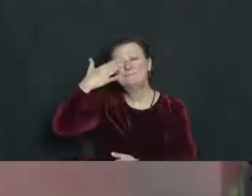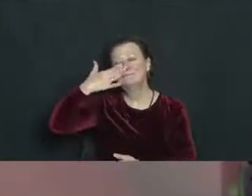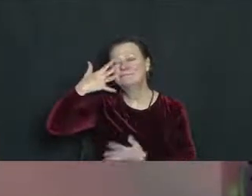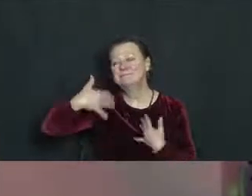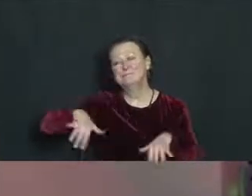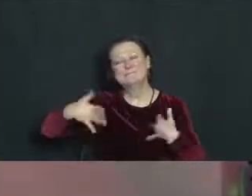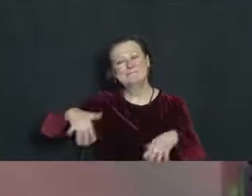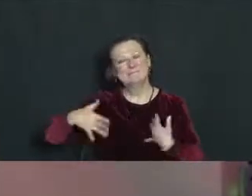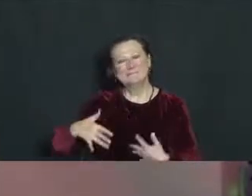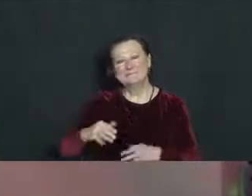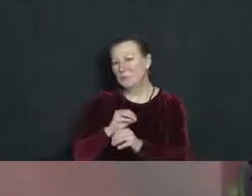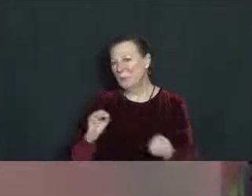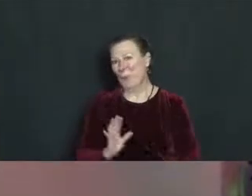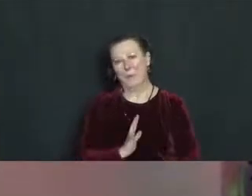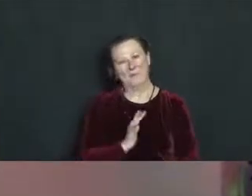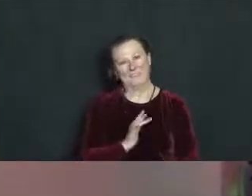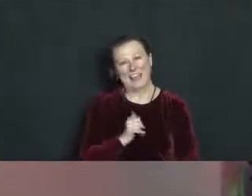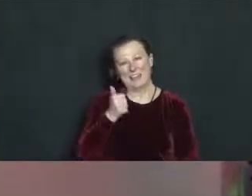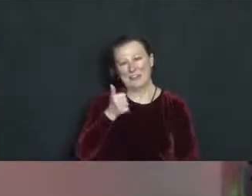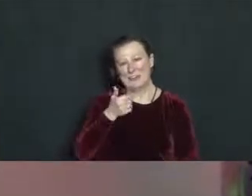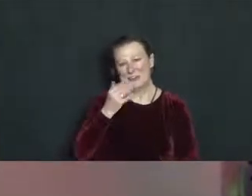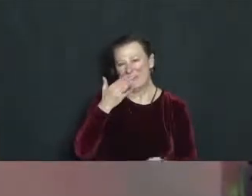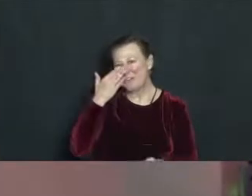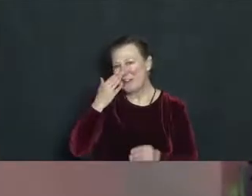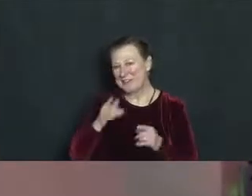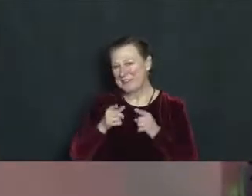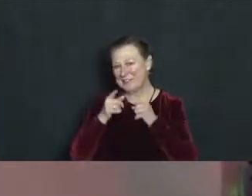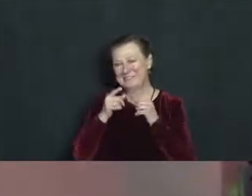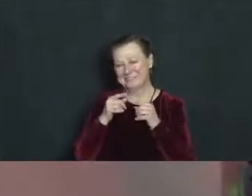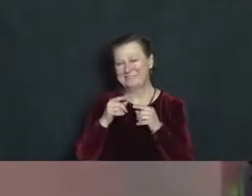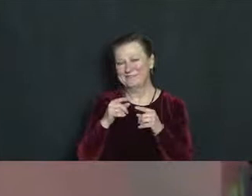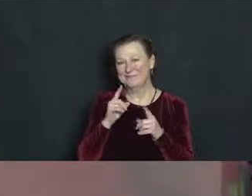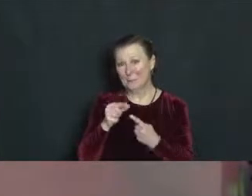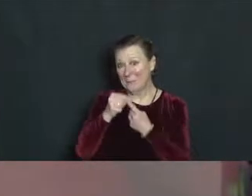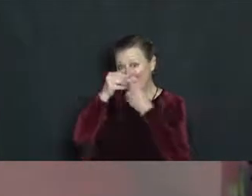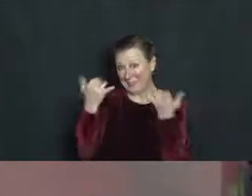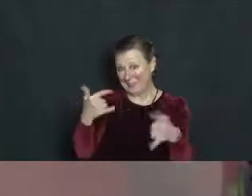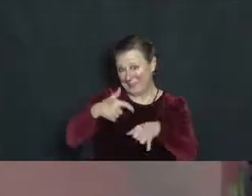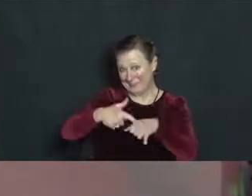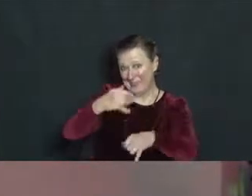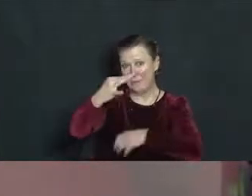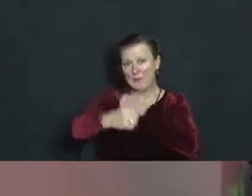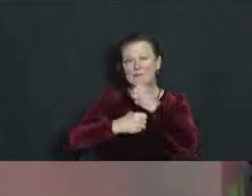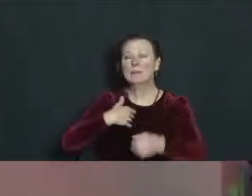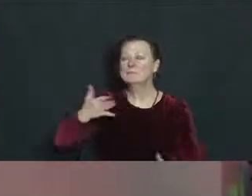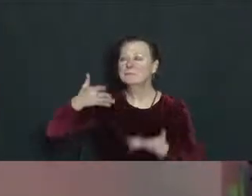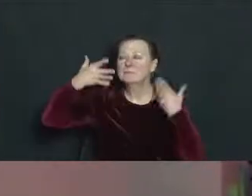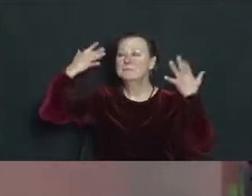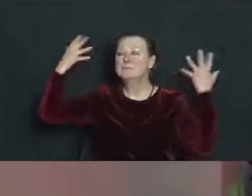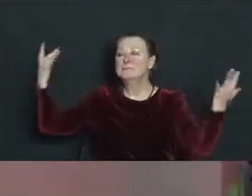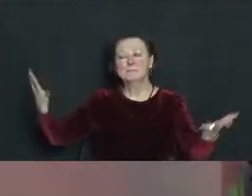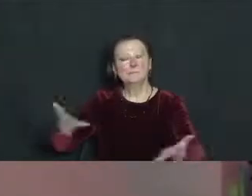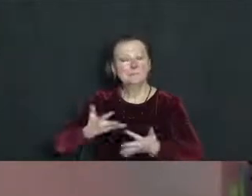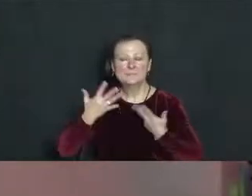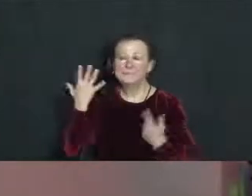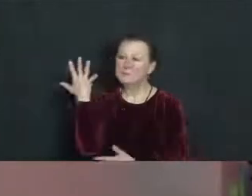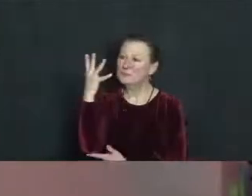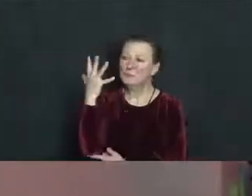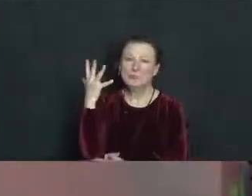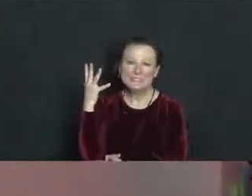there's no finer fragrance, especially around this time of year. And I hailed the fragrance of that tree, and